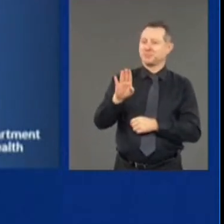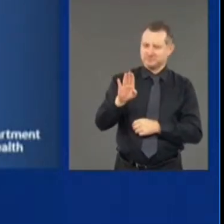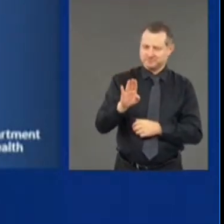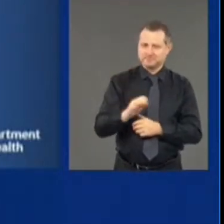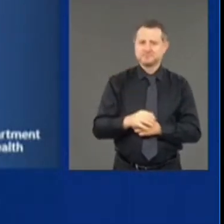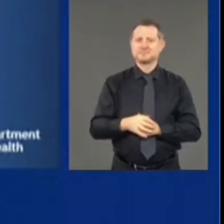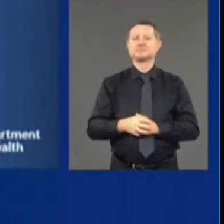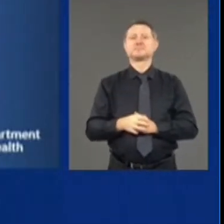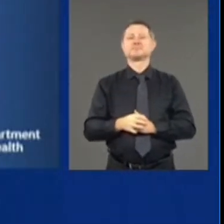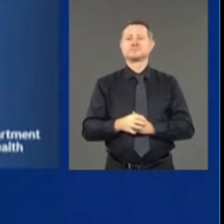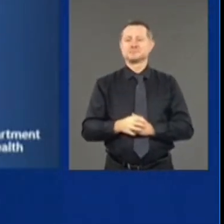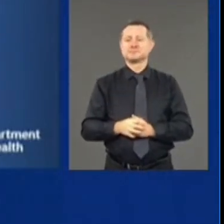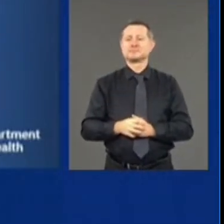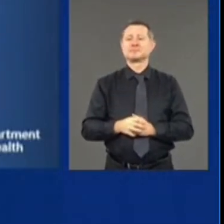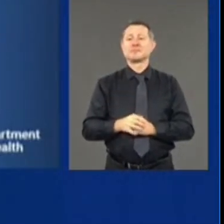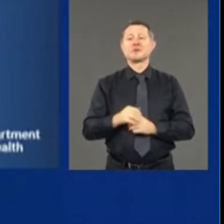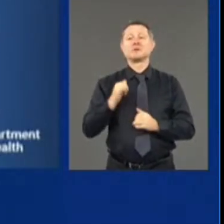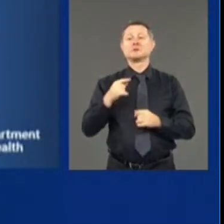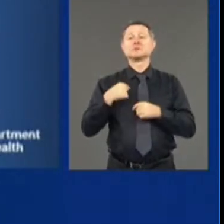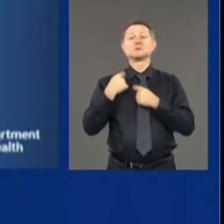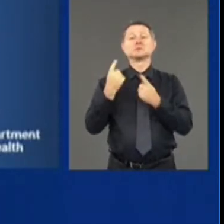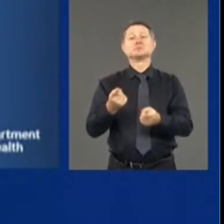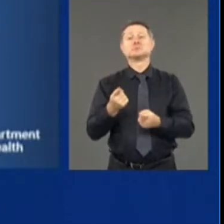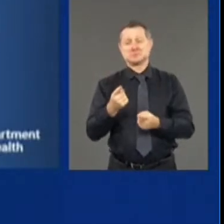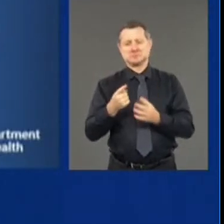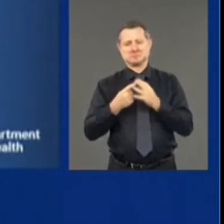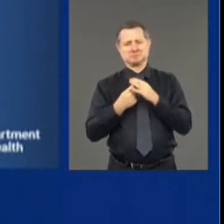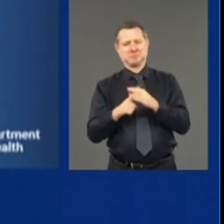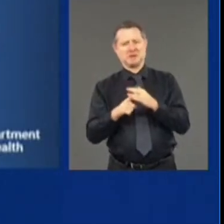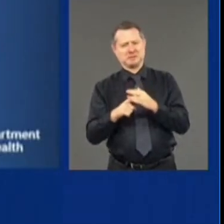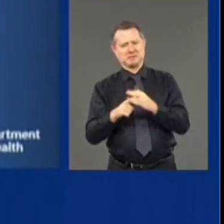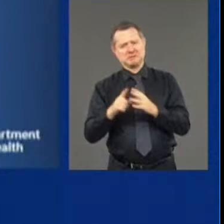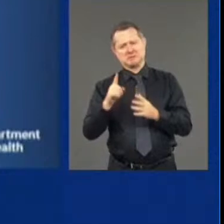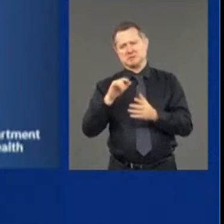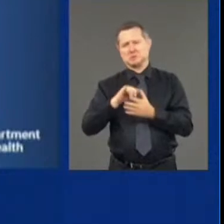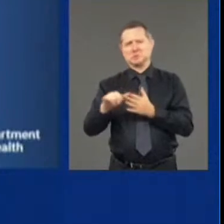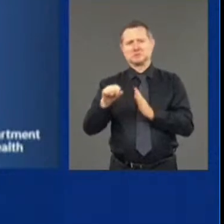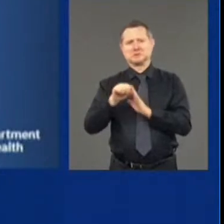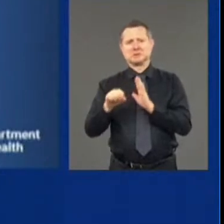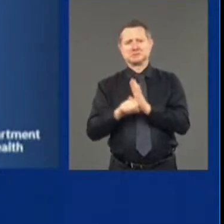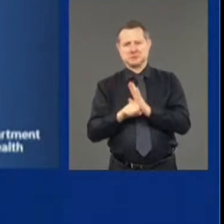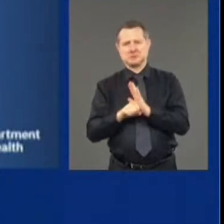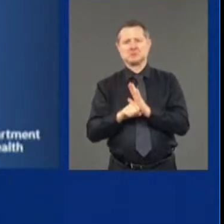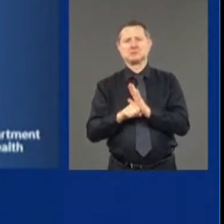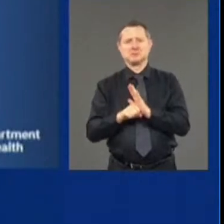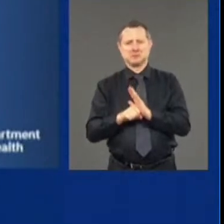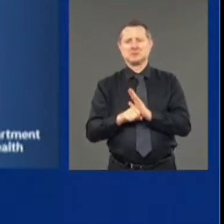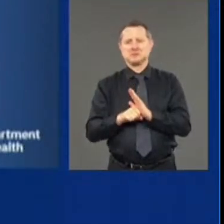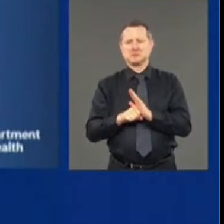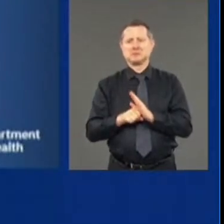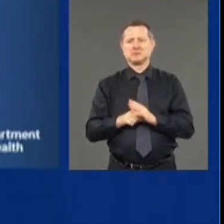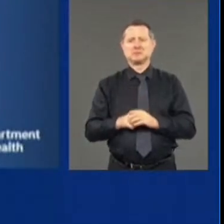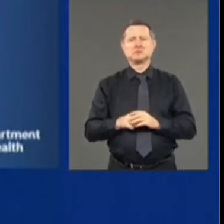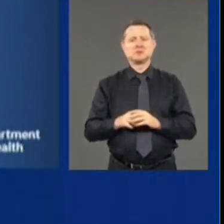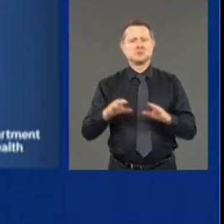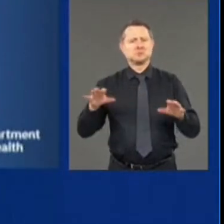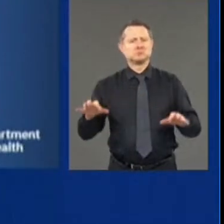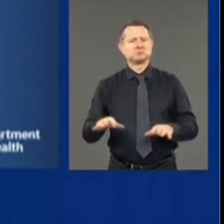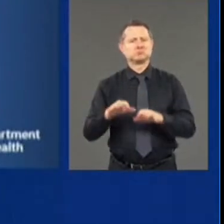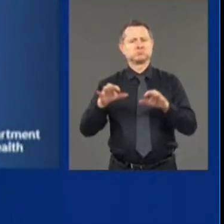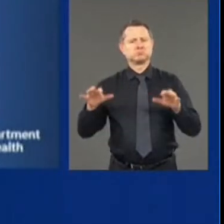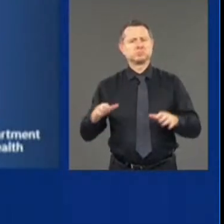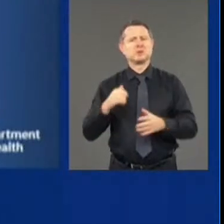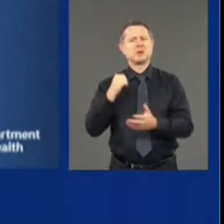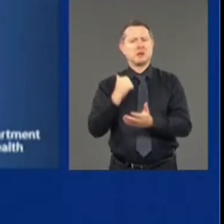From the beginning, New York State Department of Health undertook aggressive steps to prepare healthcare facilities, including